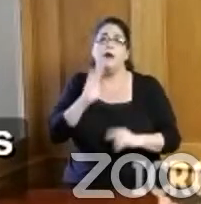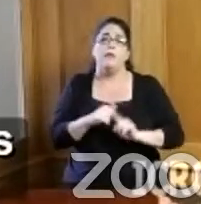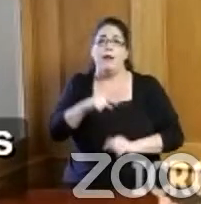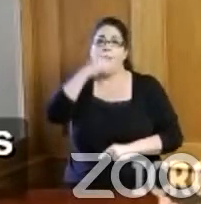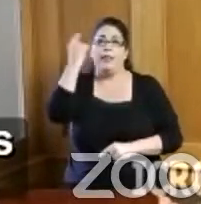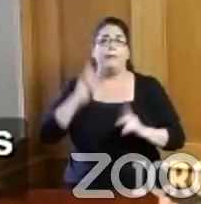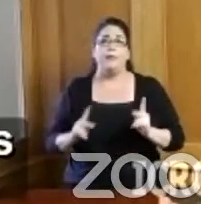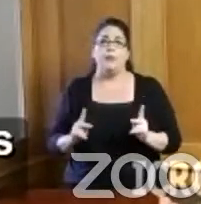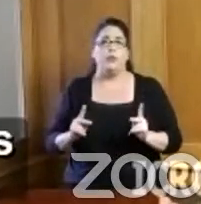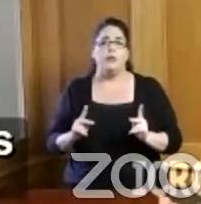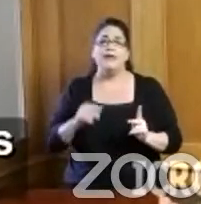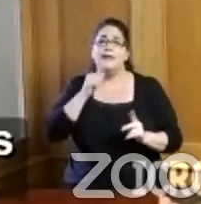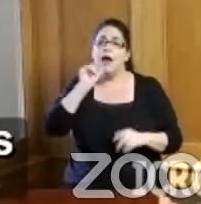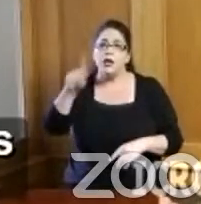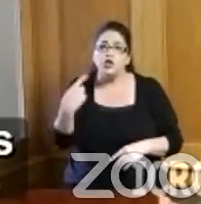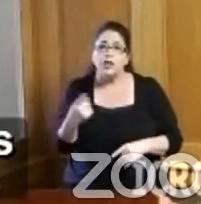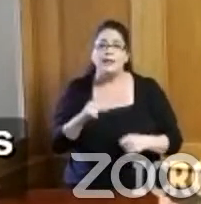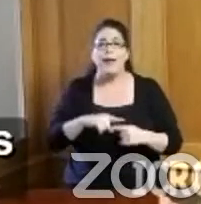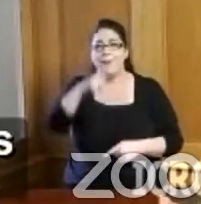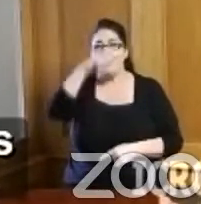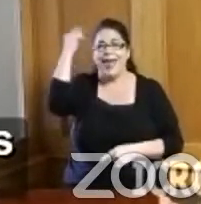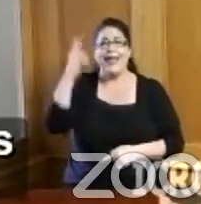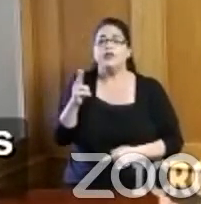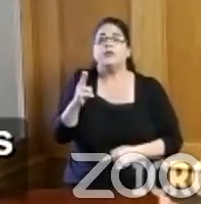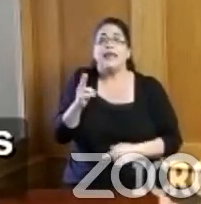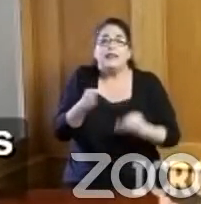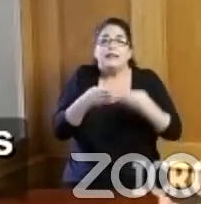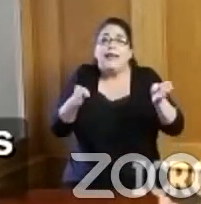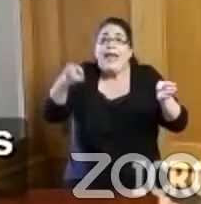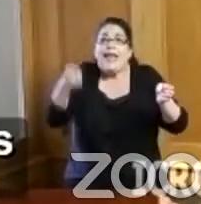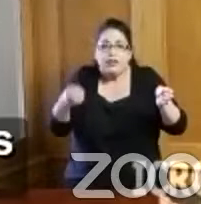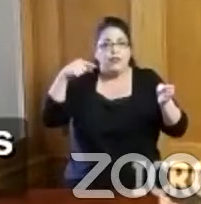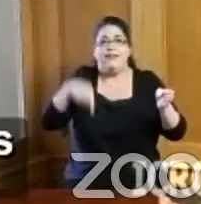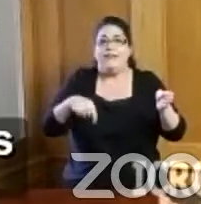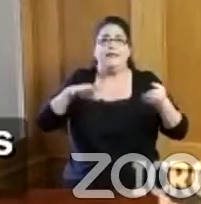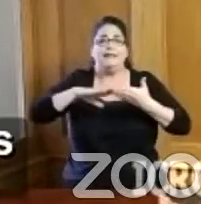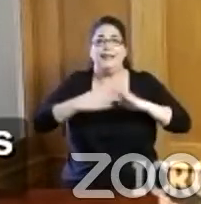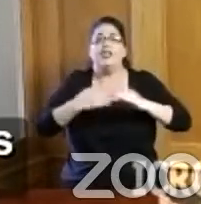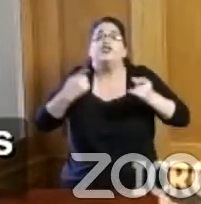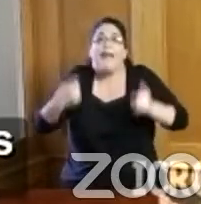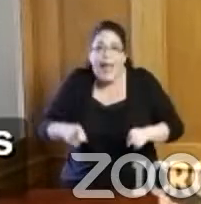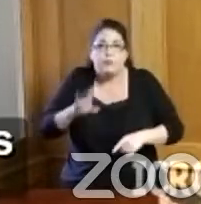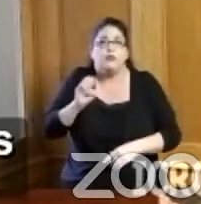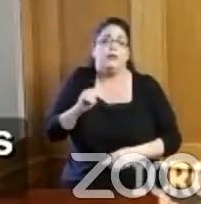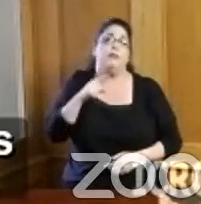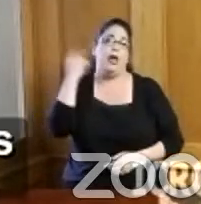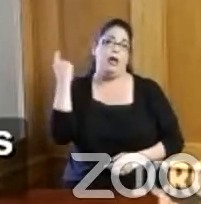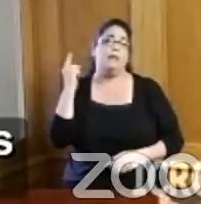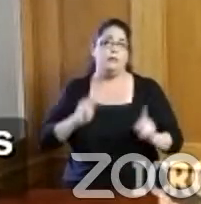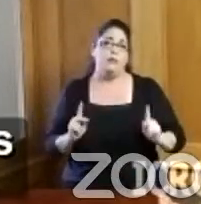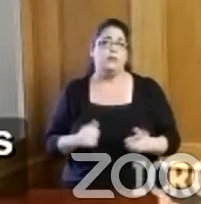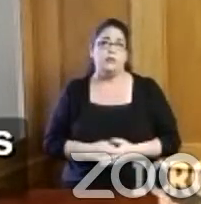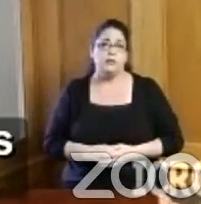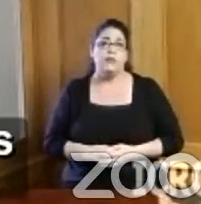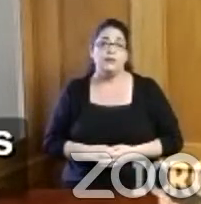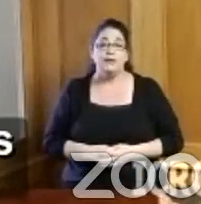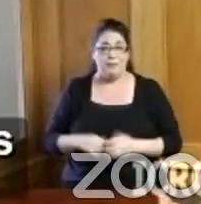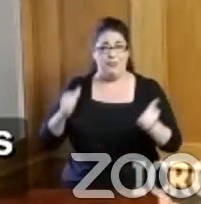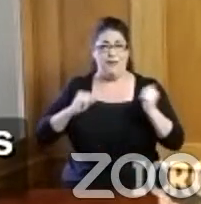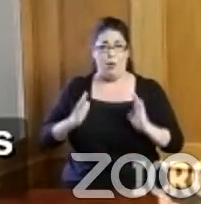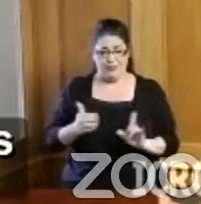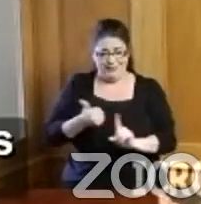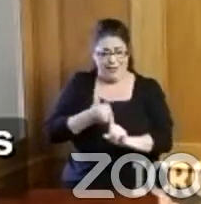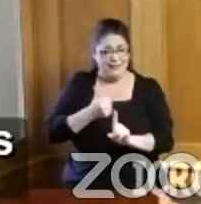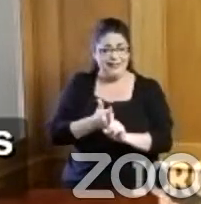Black about just Black history. This is history. You know, they just happen to be Black. And these were performers who, you know,